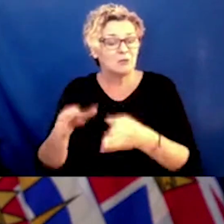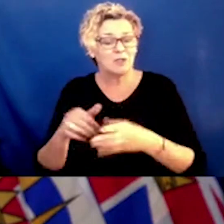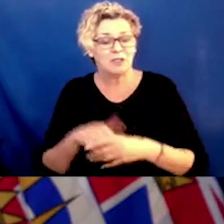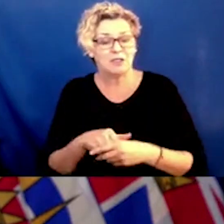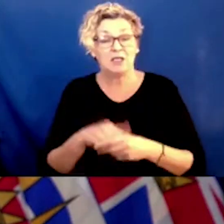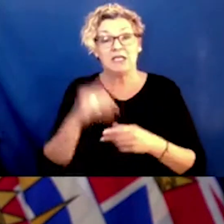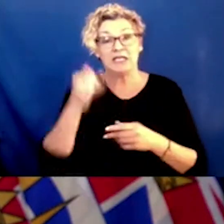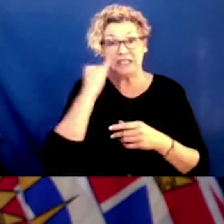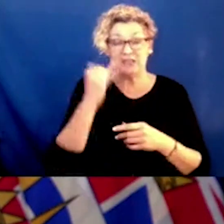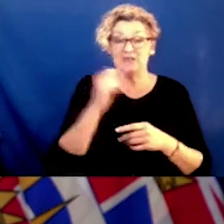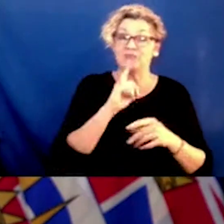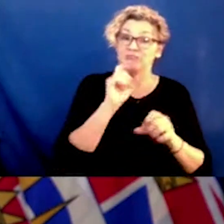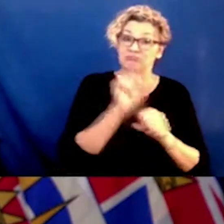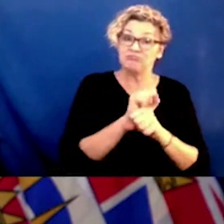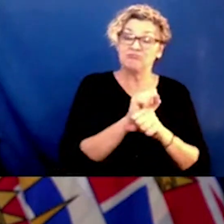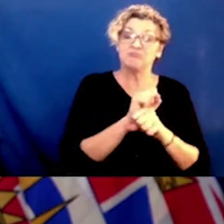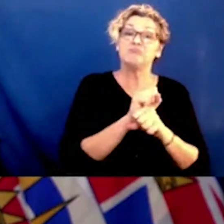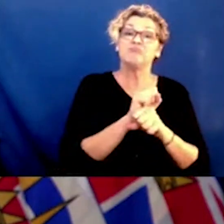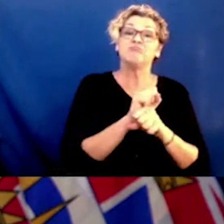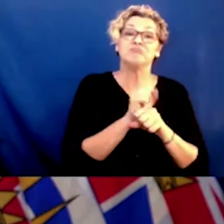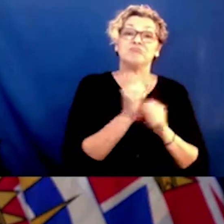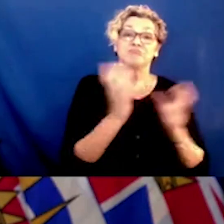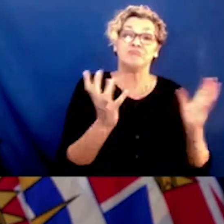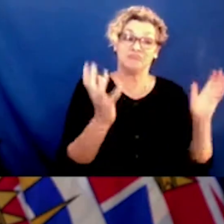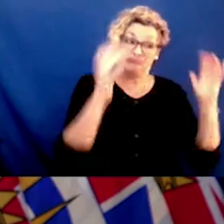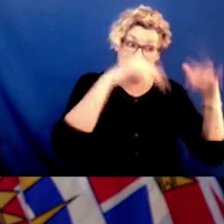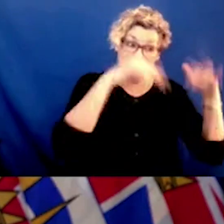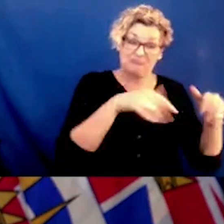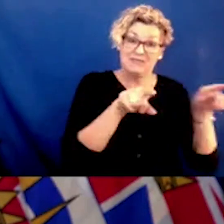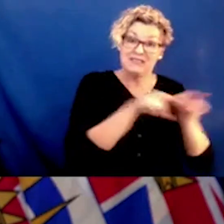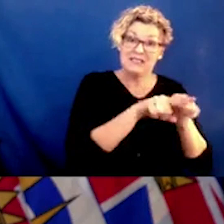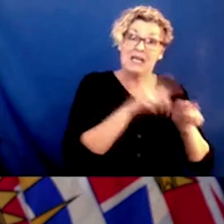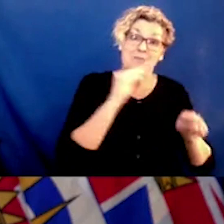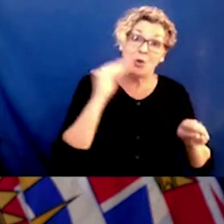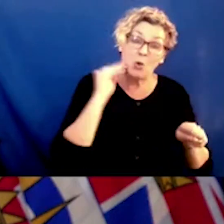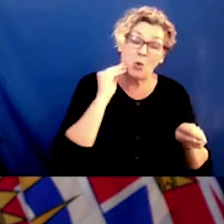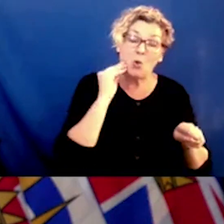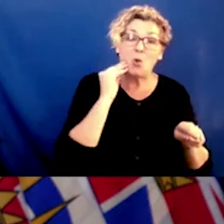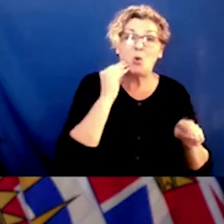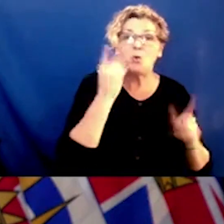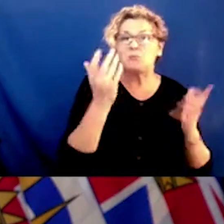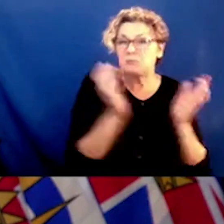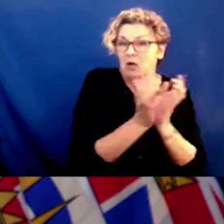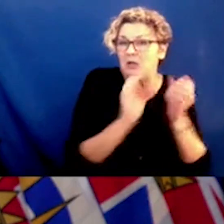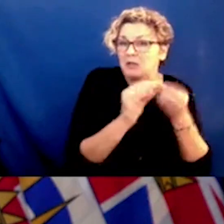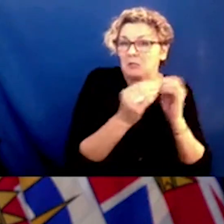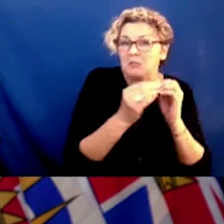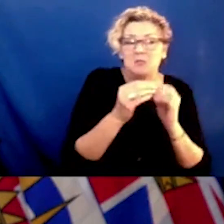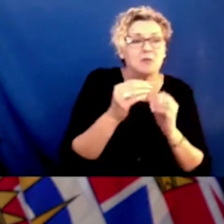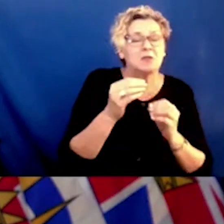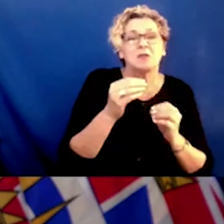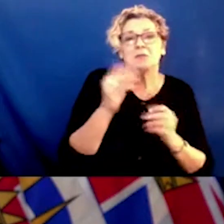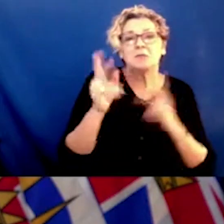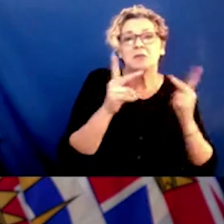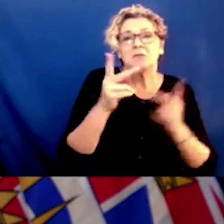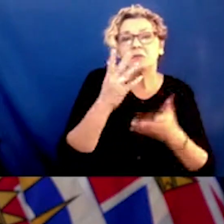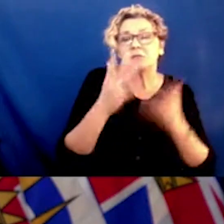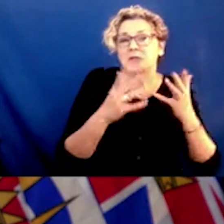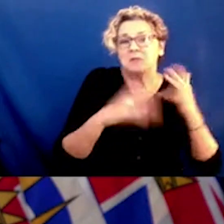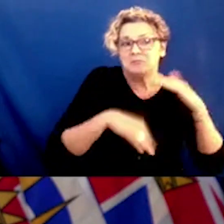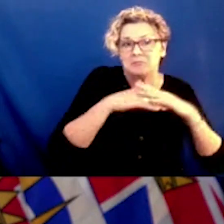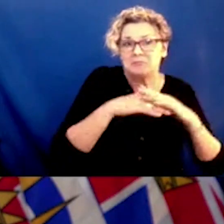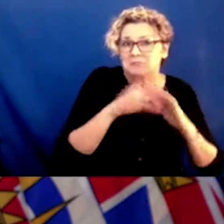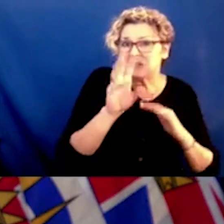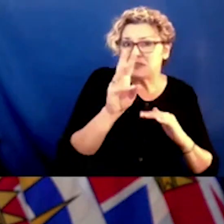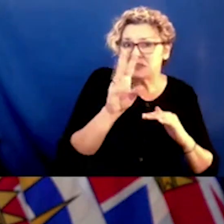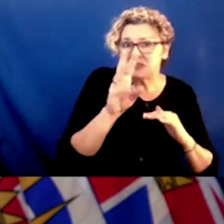home. Have a small gathering instead, and reach out and include those friends and family in a way that is safe,